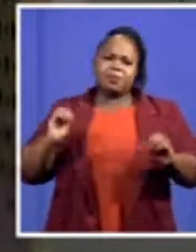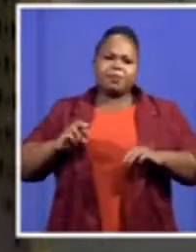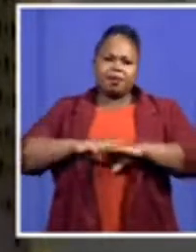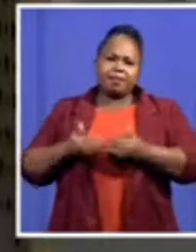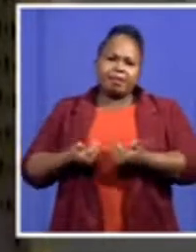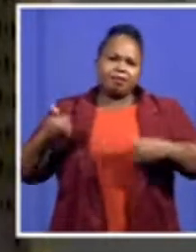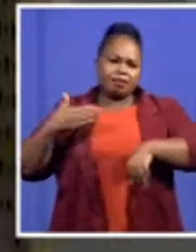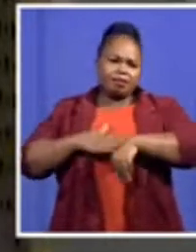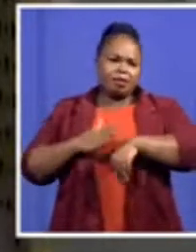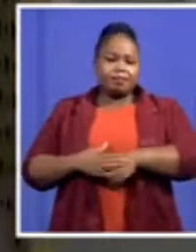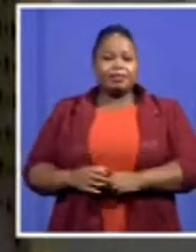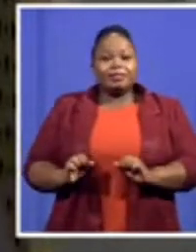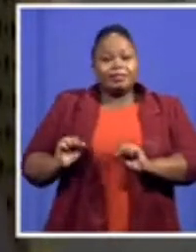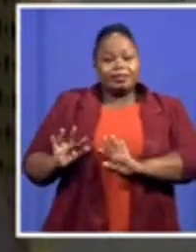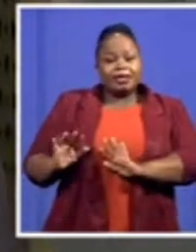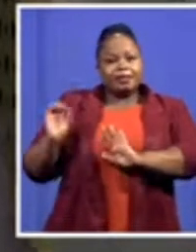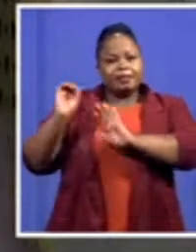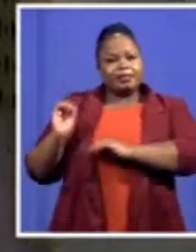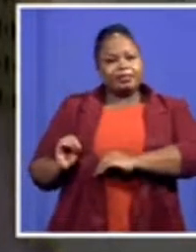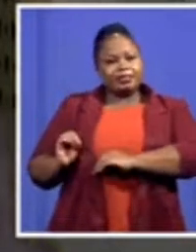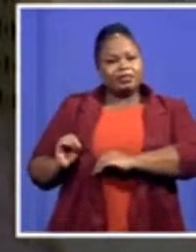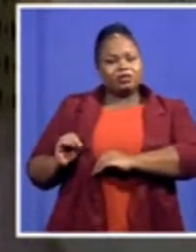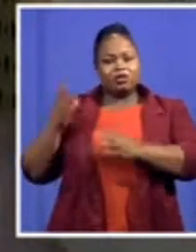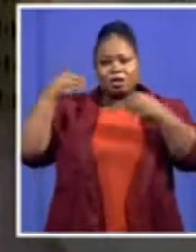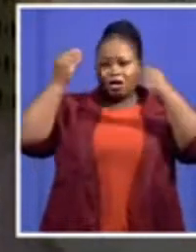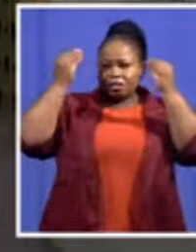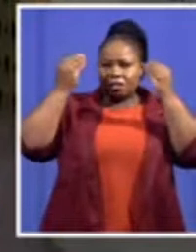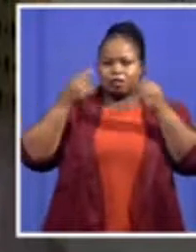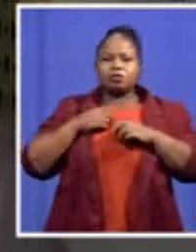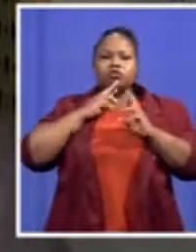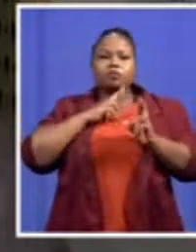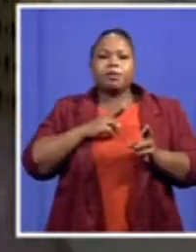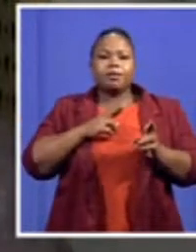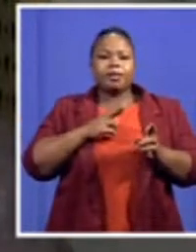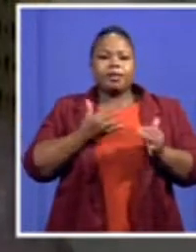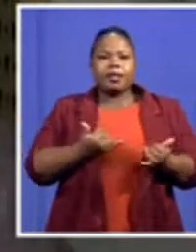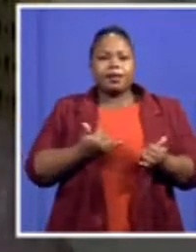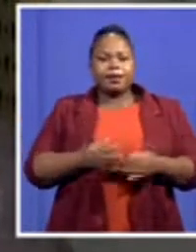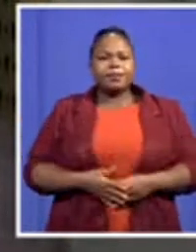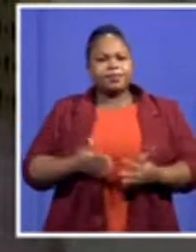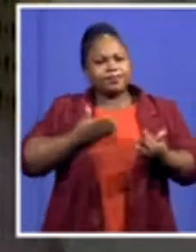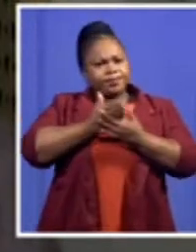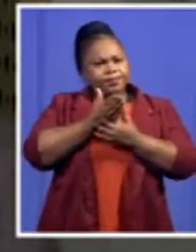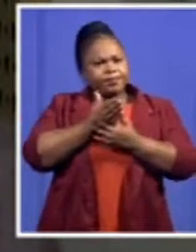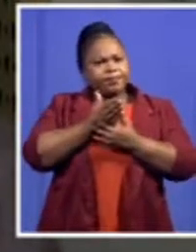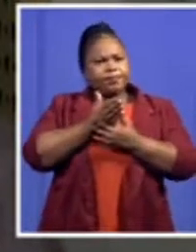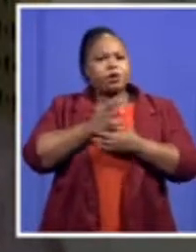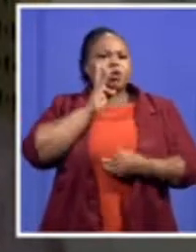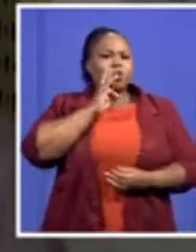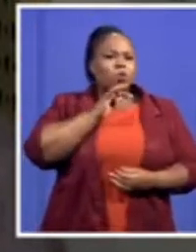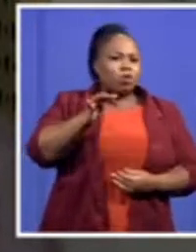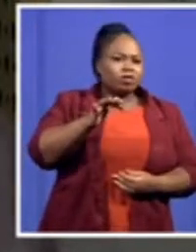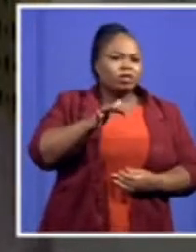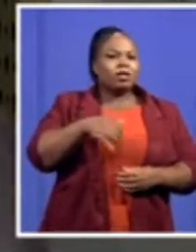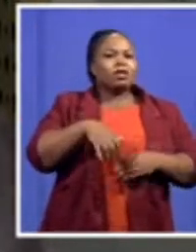10% of adults reported to have access to water outside of their yards or